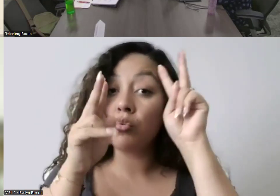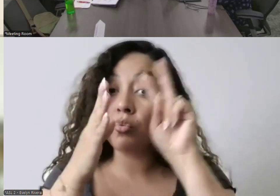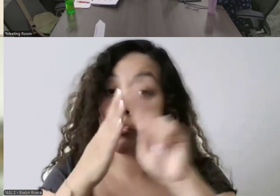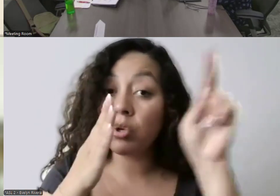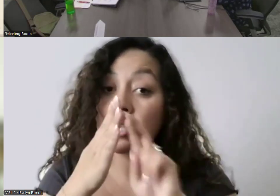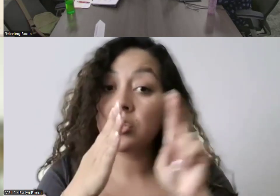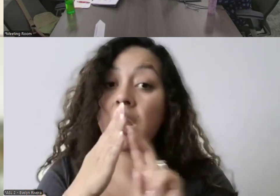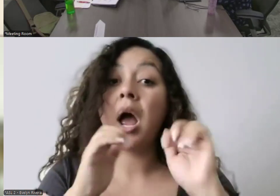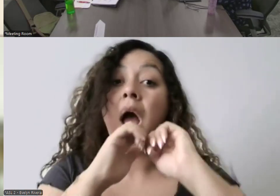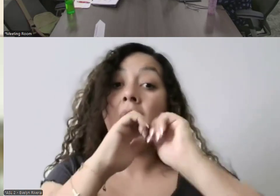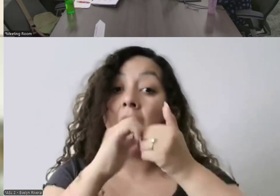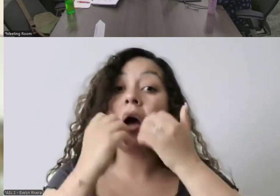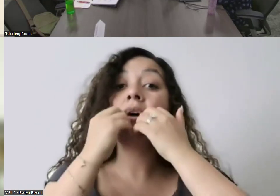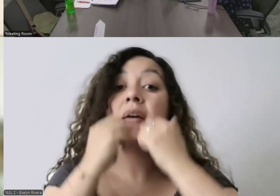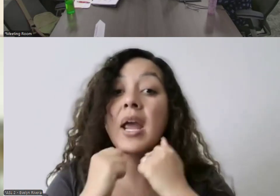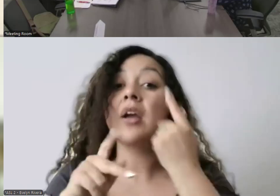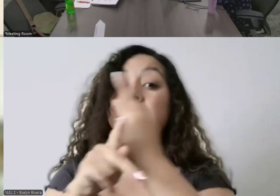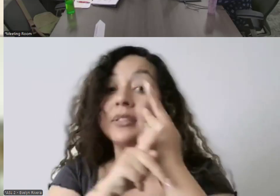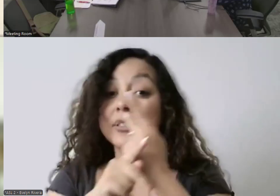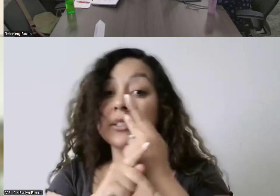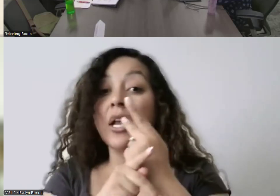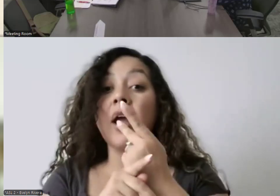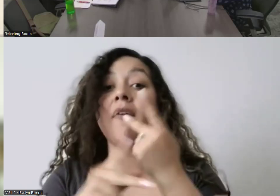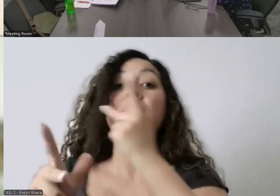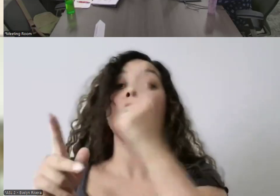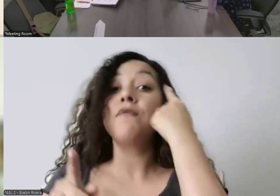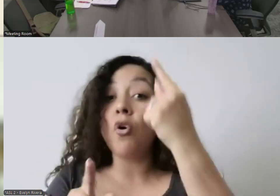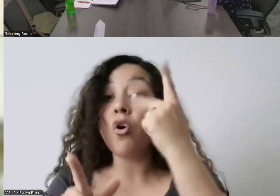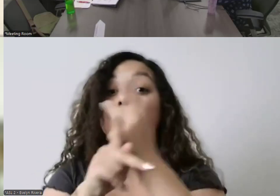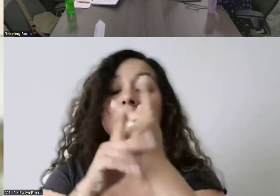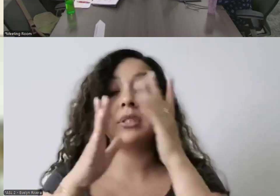caregiver. Caregivers, we need support.